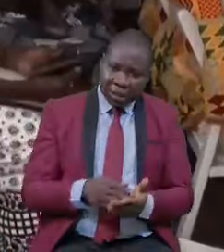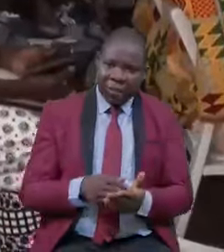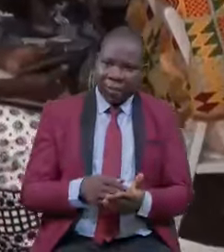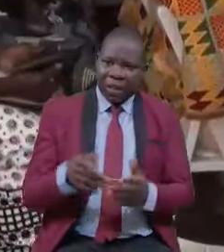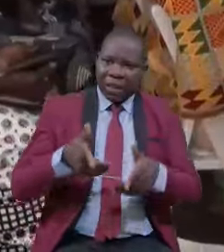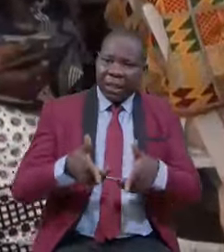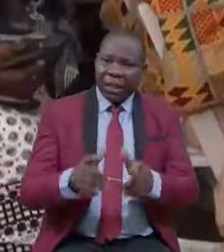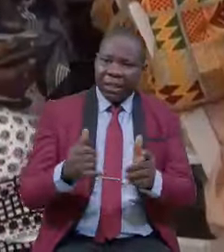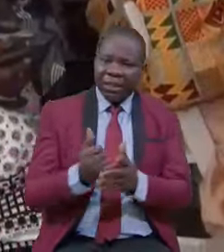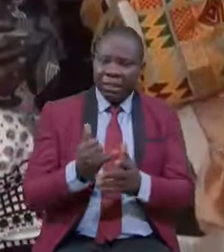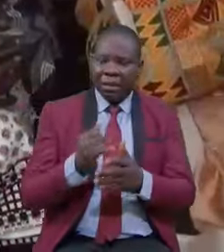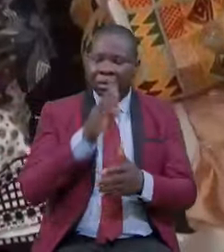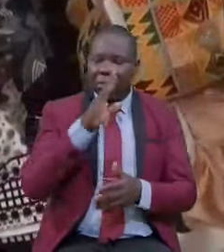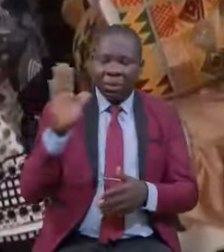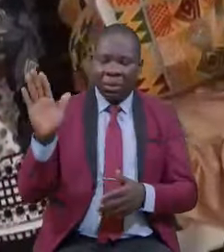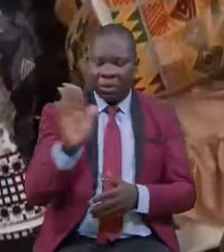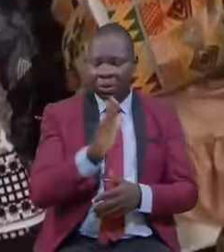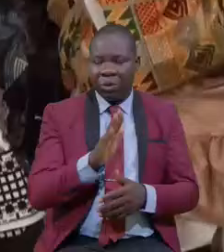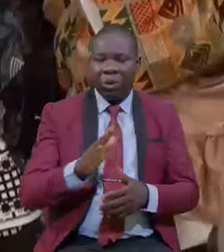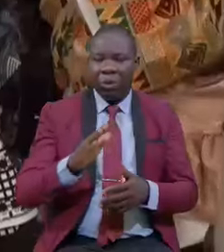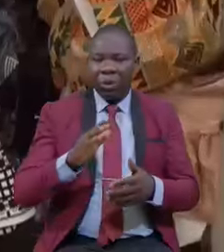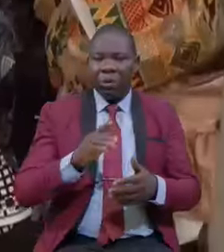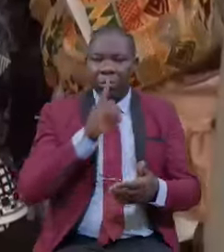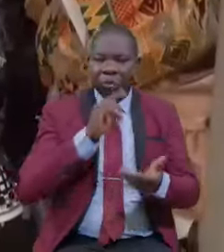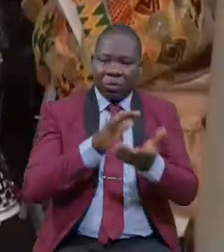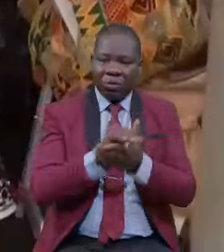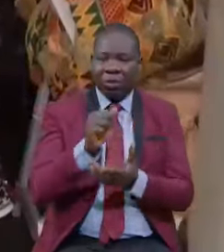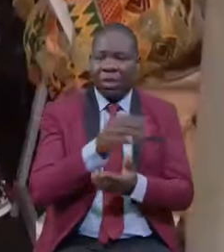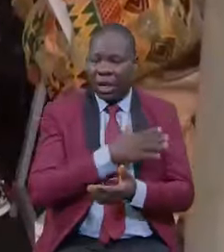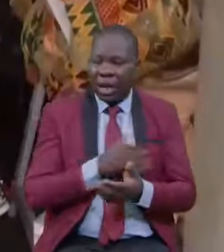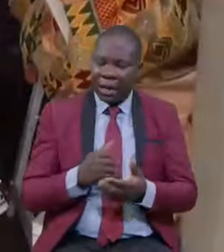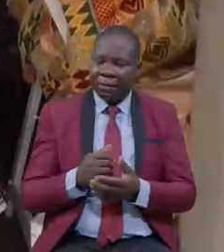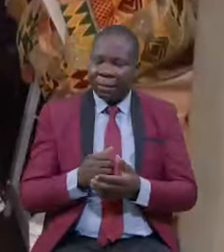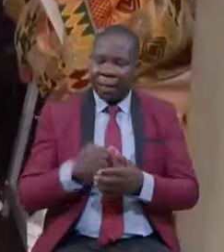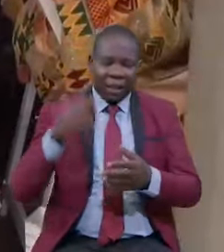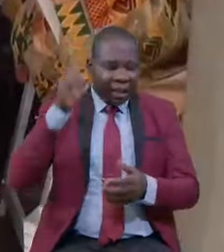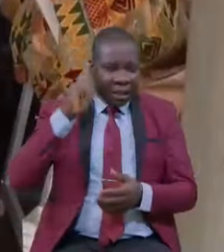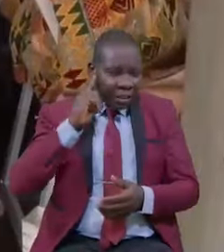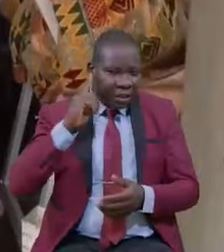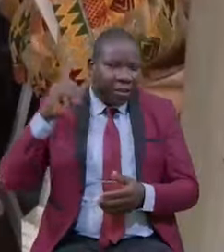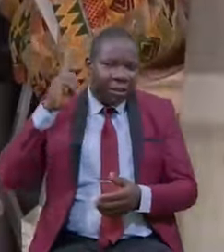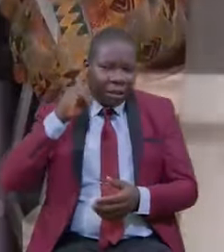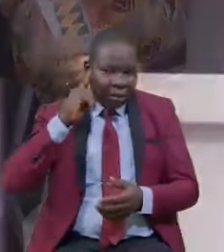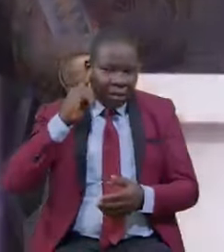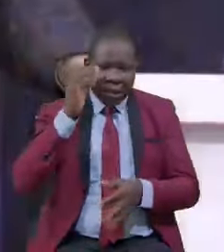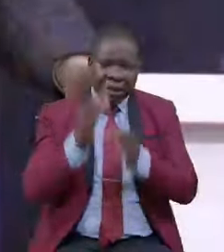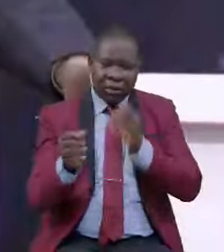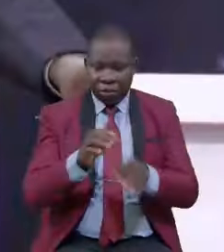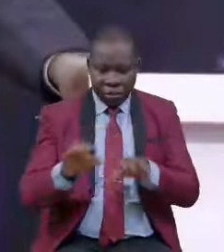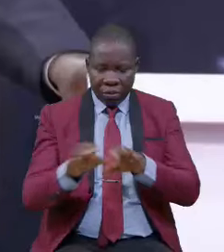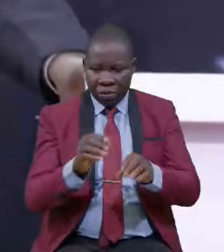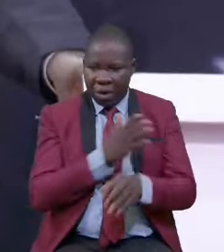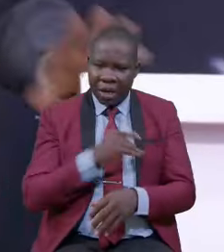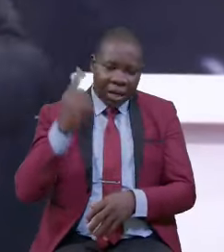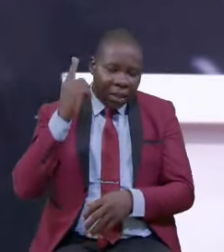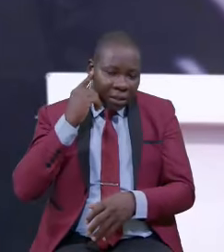confidence and your courage, and hearken and hearken and hearken. Because if you do and you hearken and you do what you are